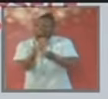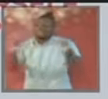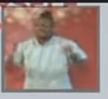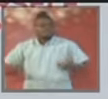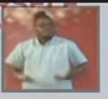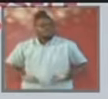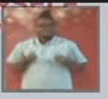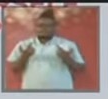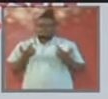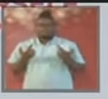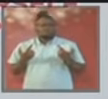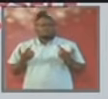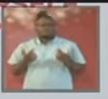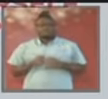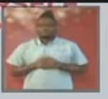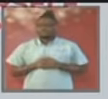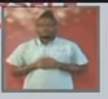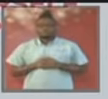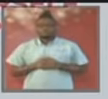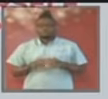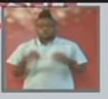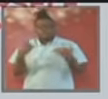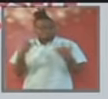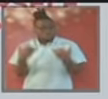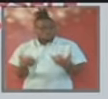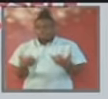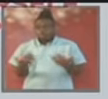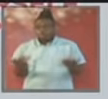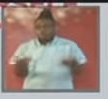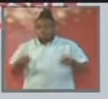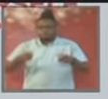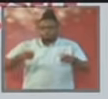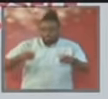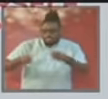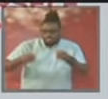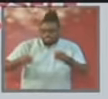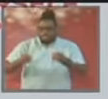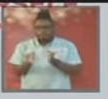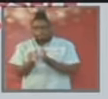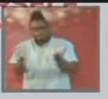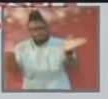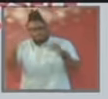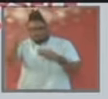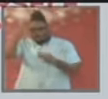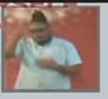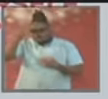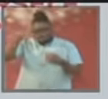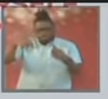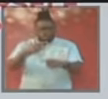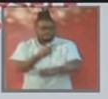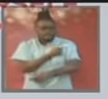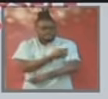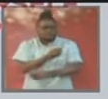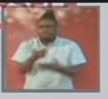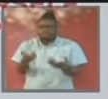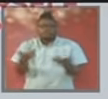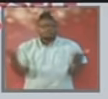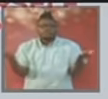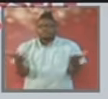As we manage the public information about vaccines, I want to ask